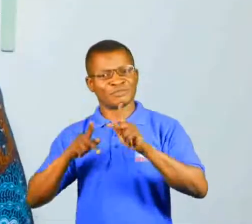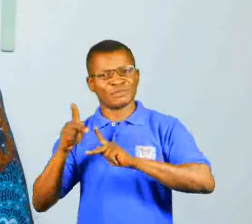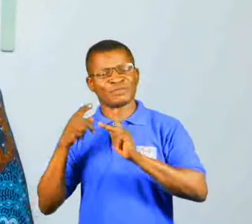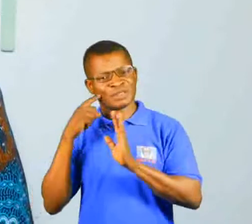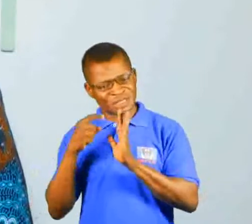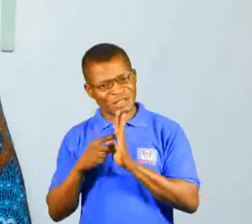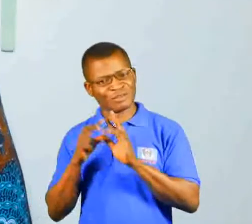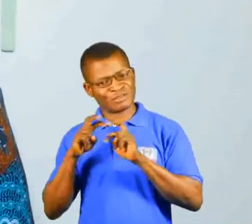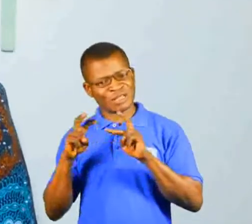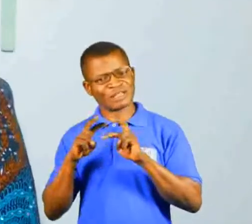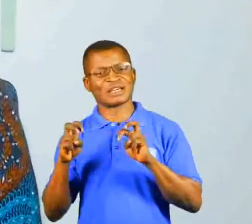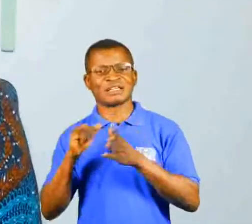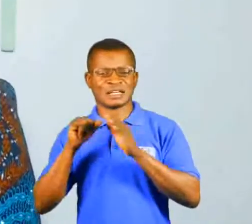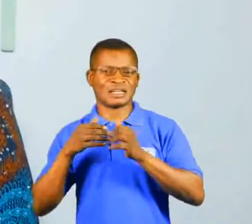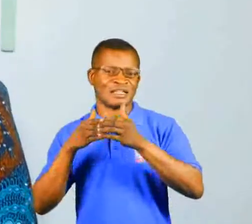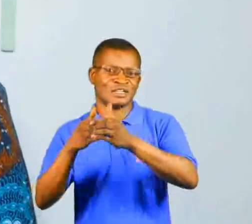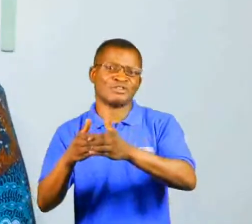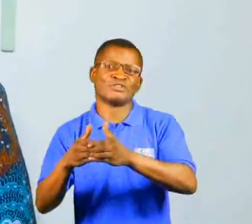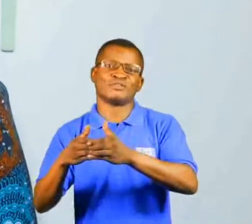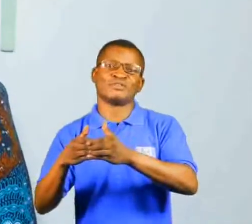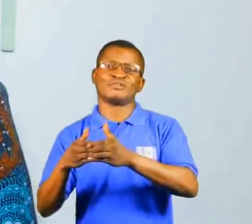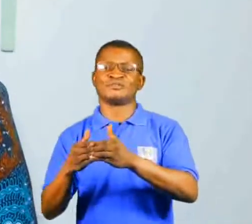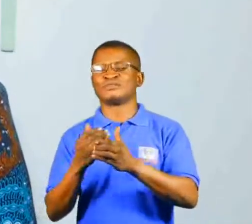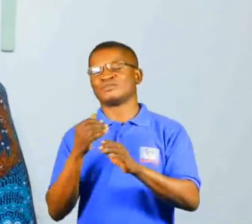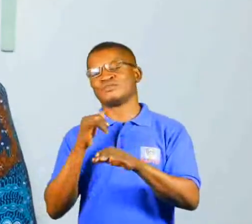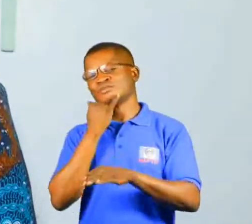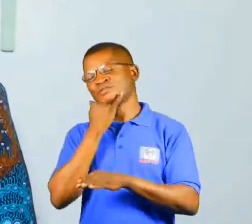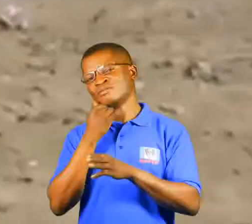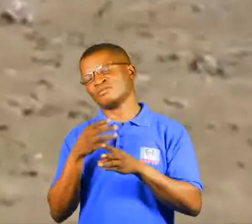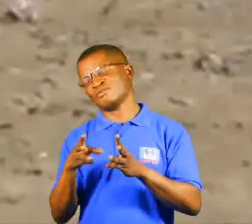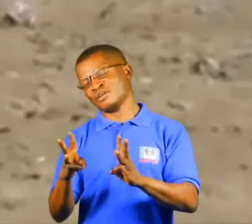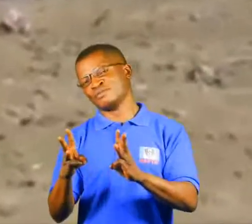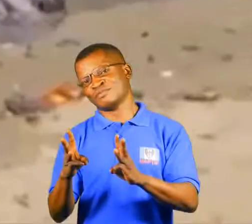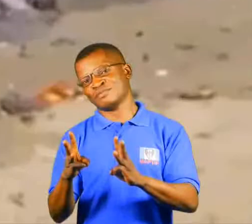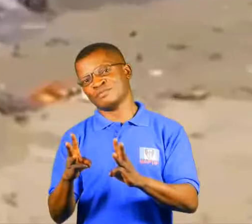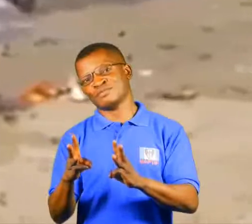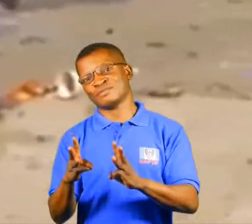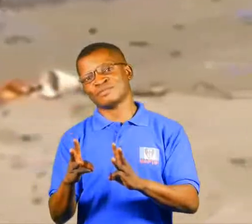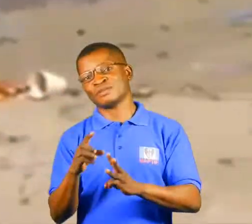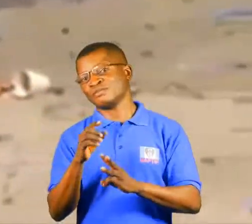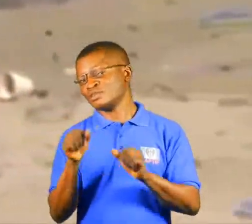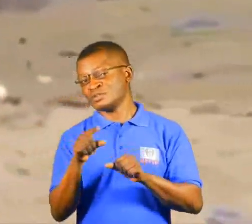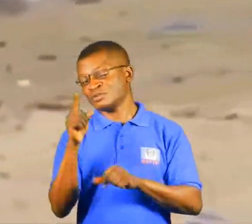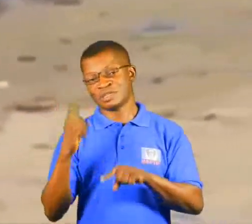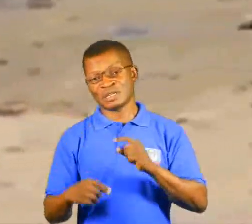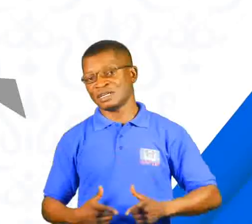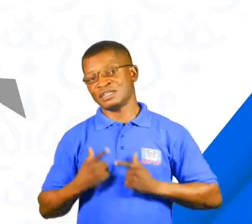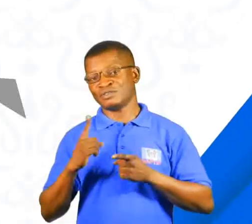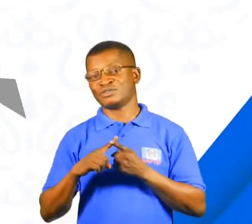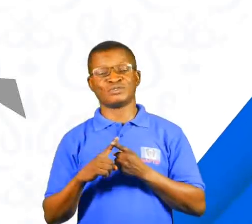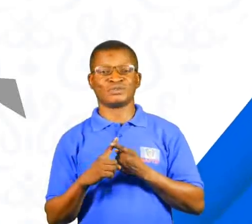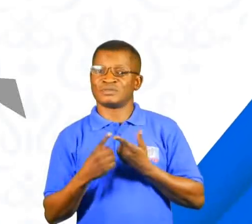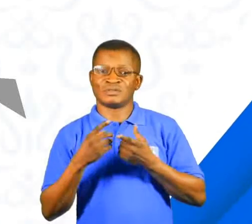them into having it better outside there, because it's not always like that. You may not live to tell your story, so